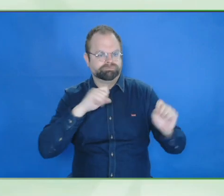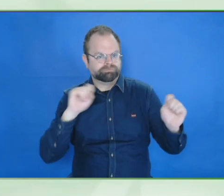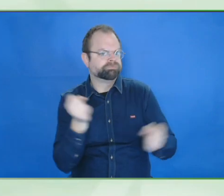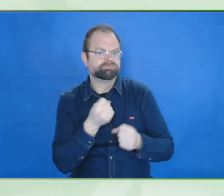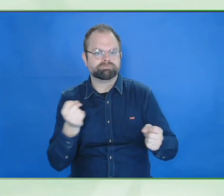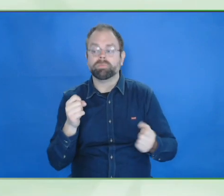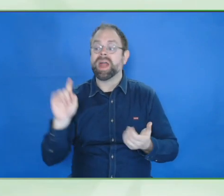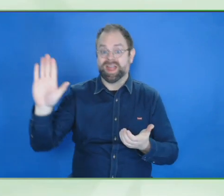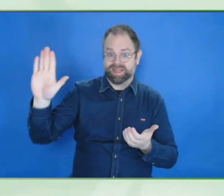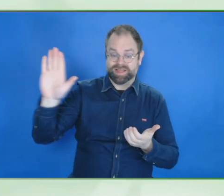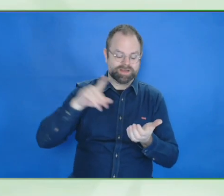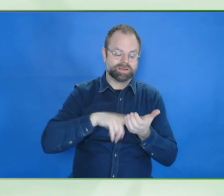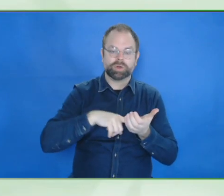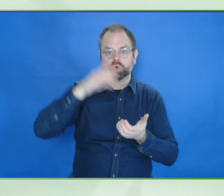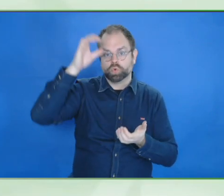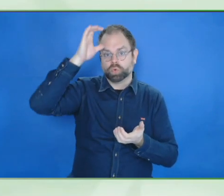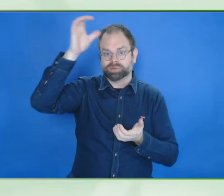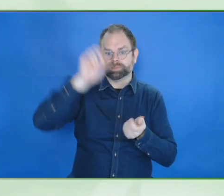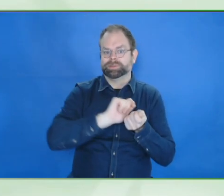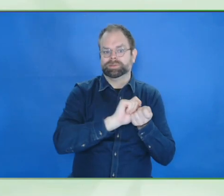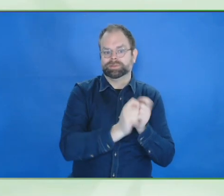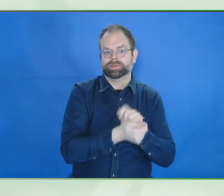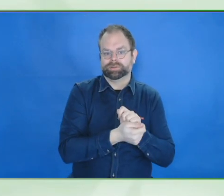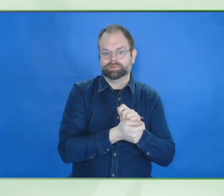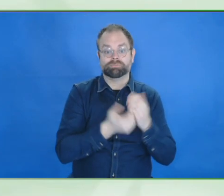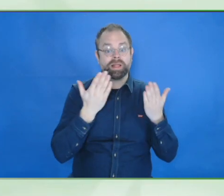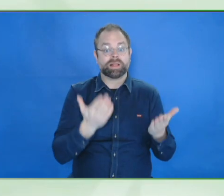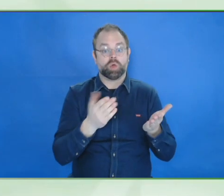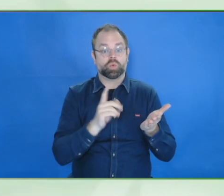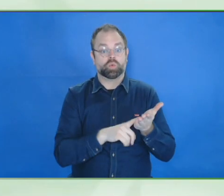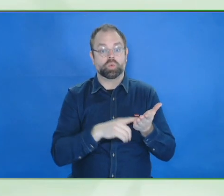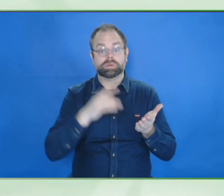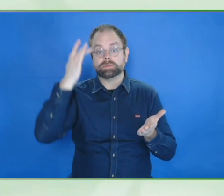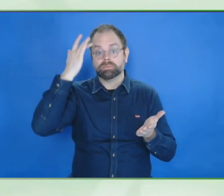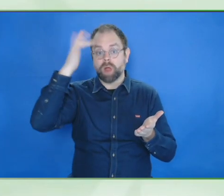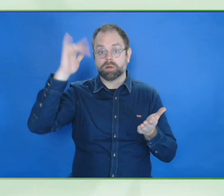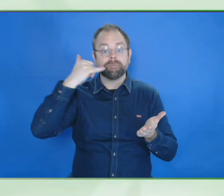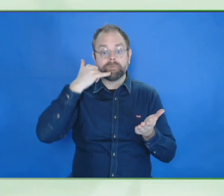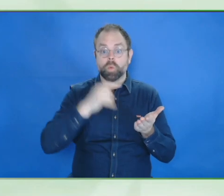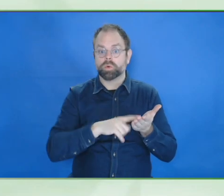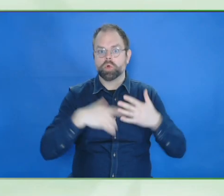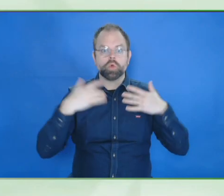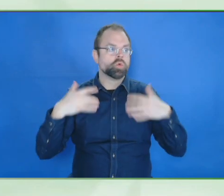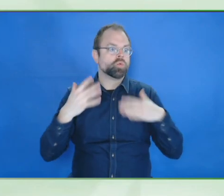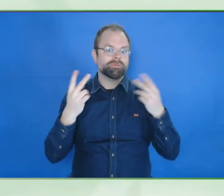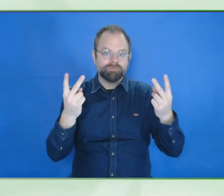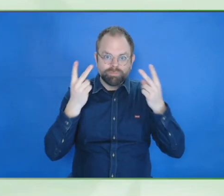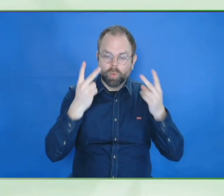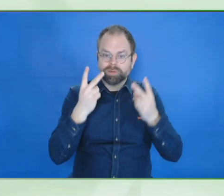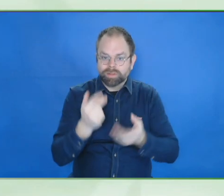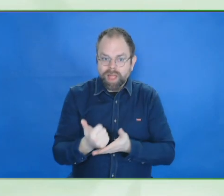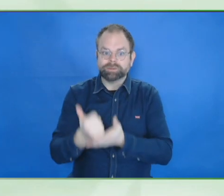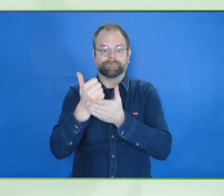especially for blind and visually impaired persons. And nobody can imagine to work without